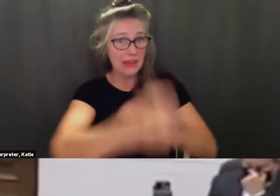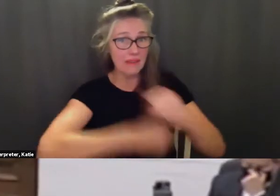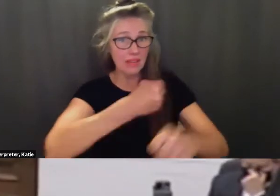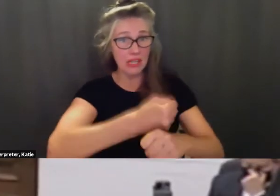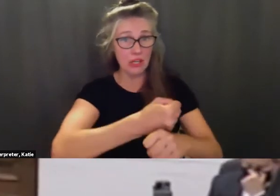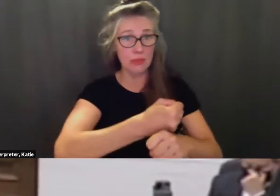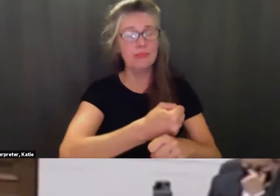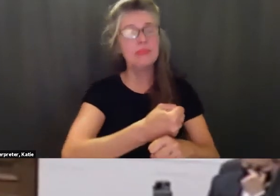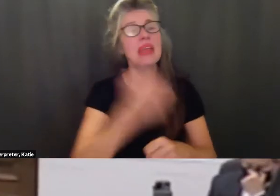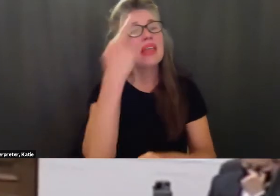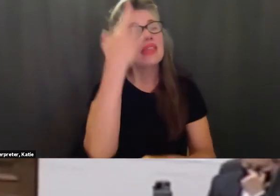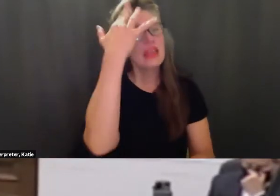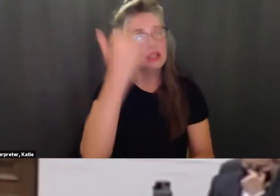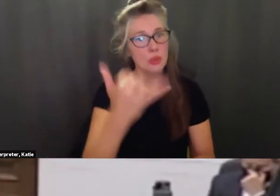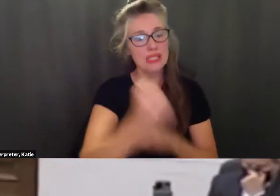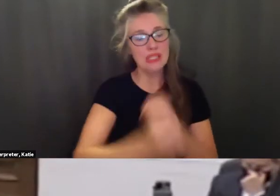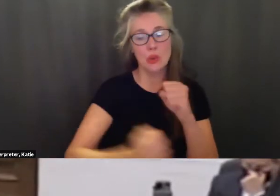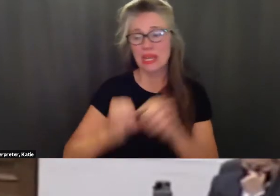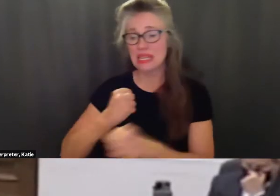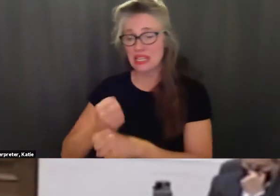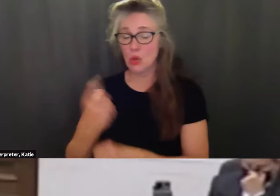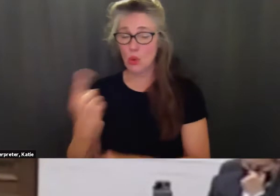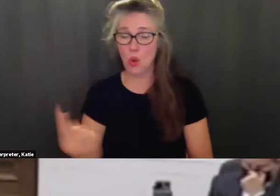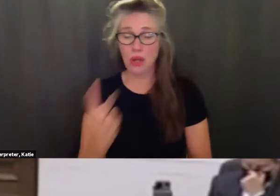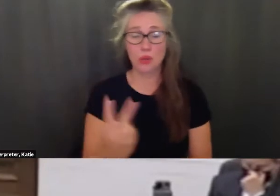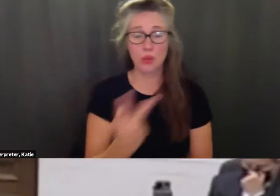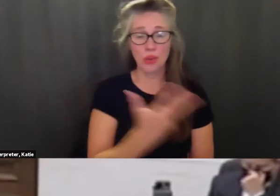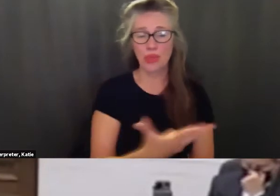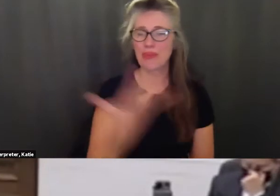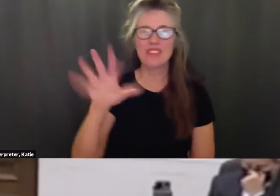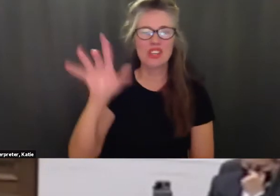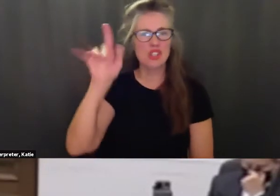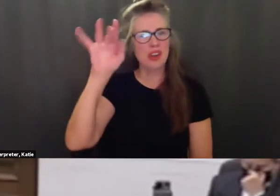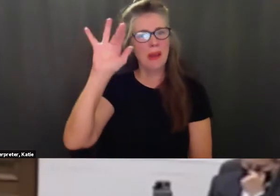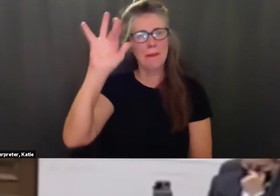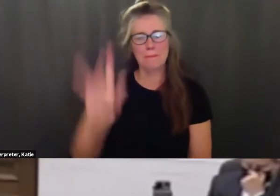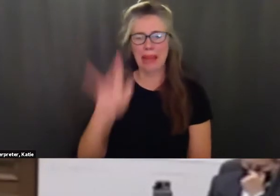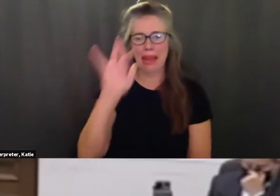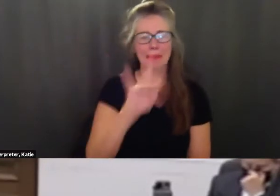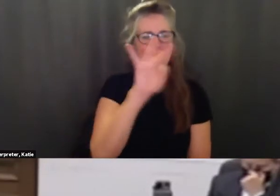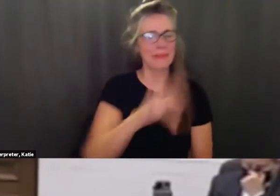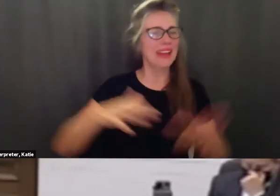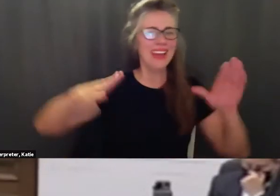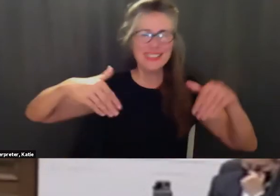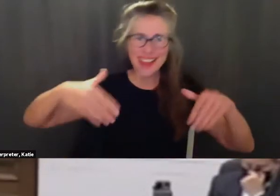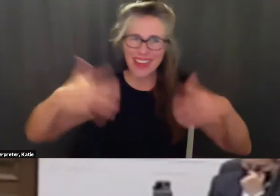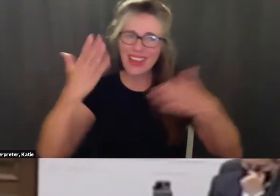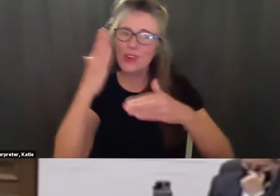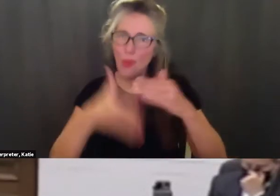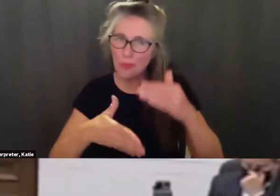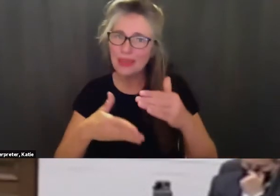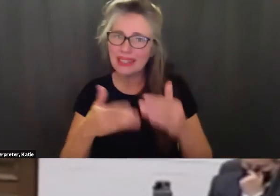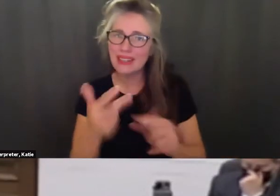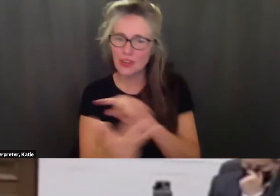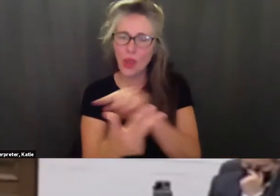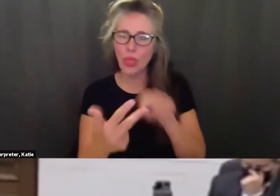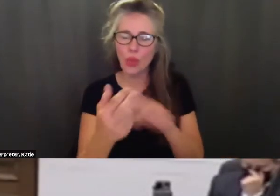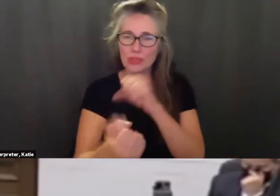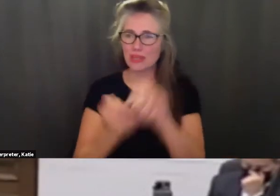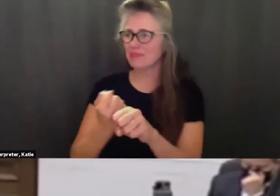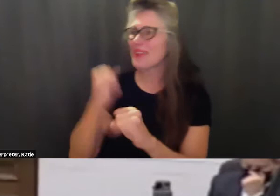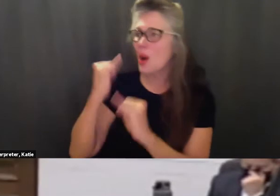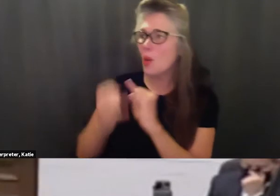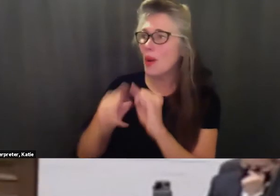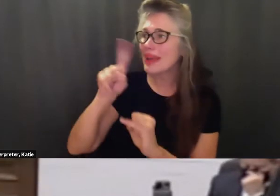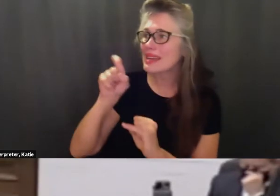So, and that's why year 1, 2, and 3 are blank, because we haven't completed those years yet. So. Right. And one last question. I know I said that